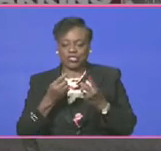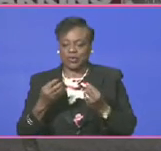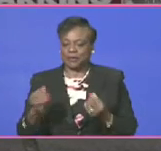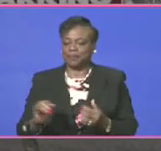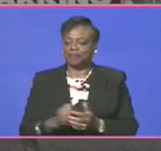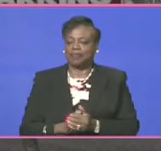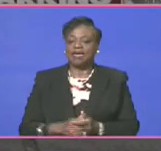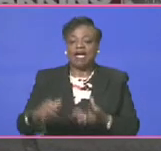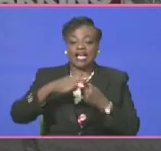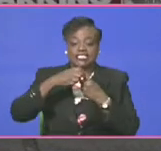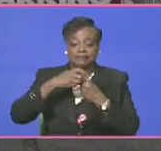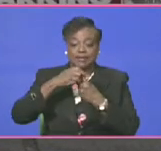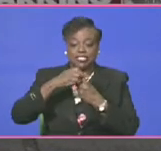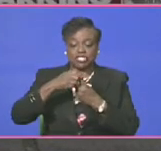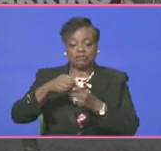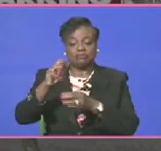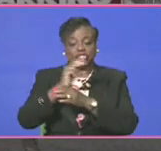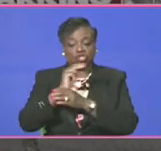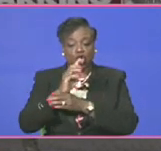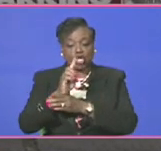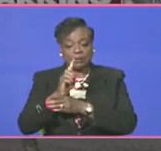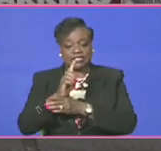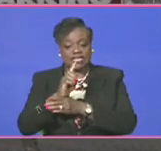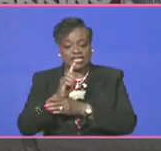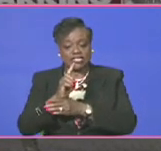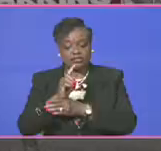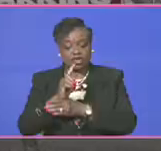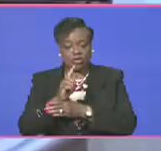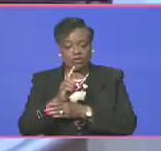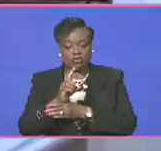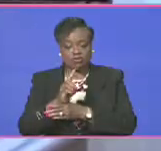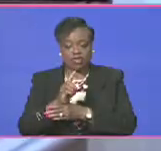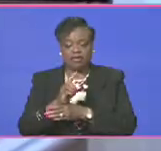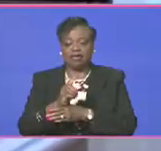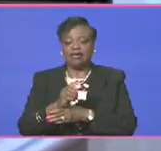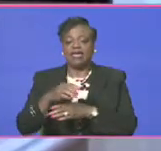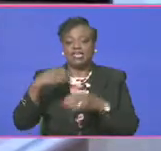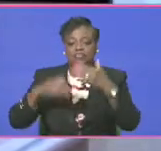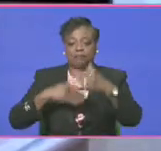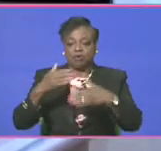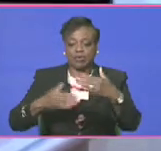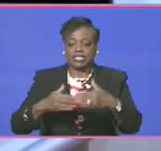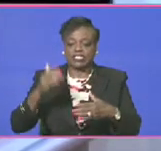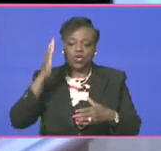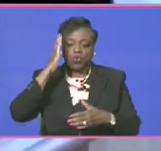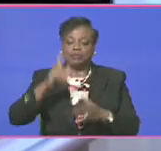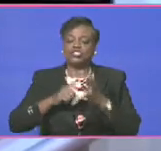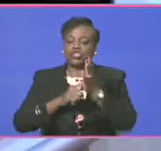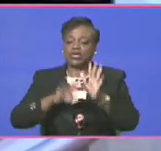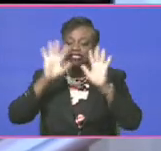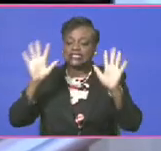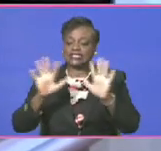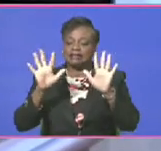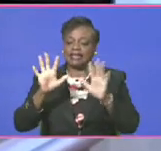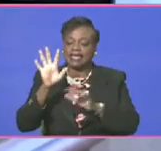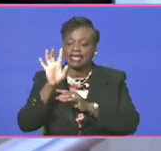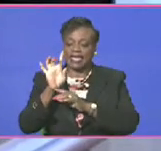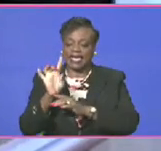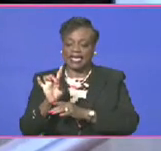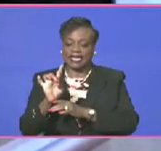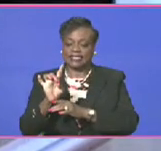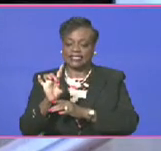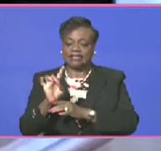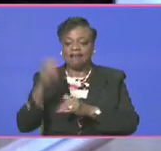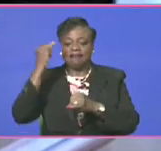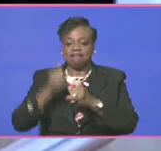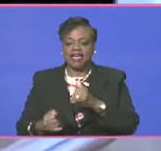recapping the growth of television and those employees who were instrumental in the progress will be aired on Sunday at 8 o'clock. Meantime, final plans